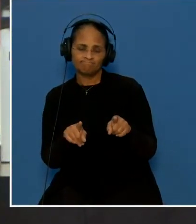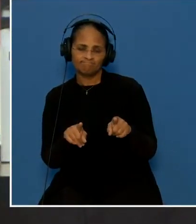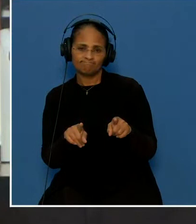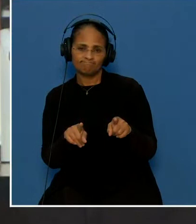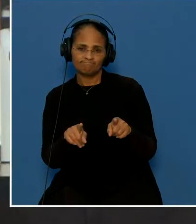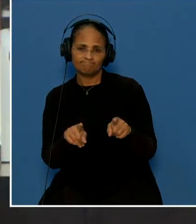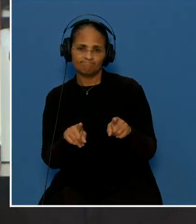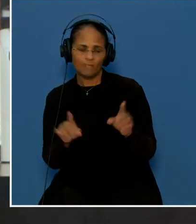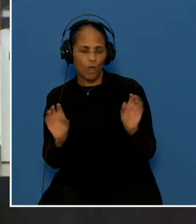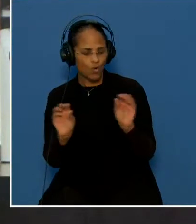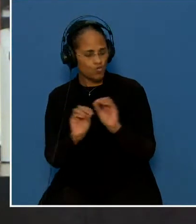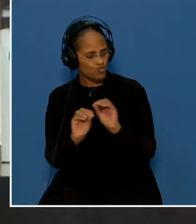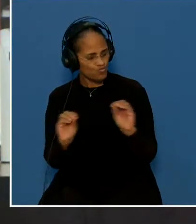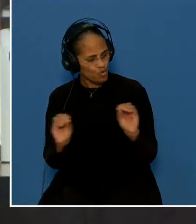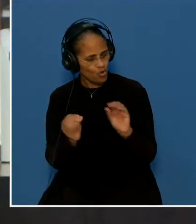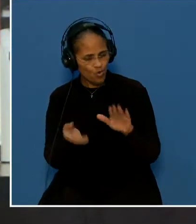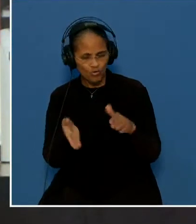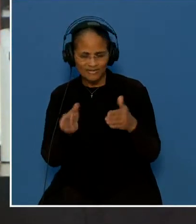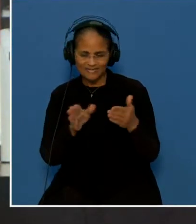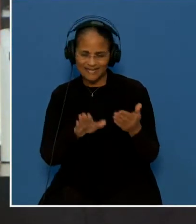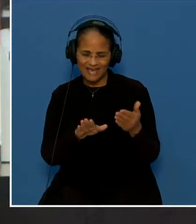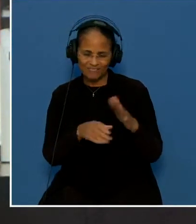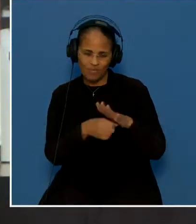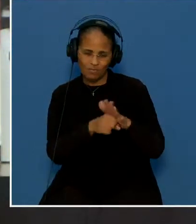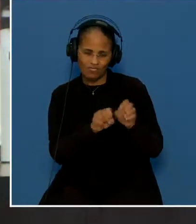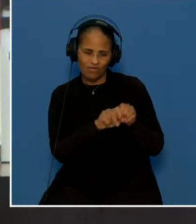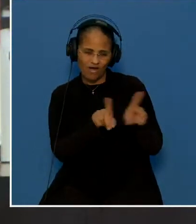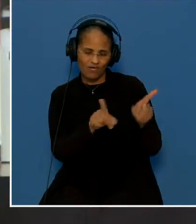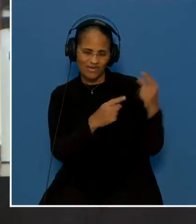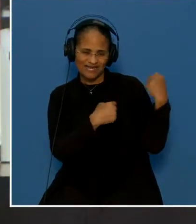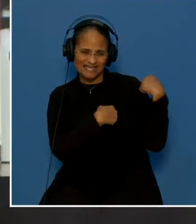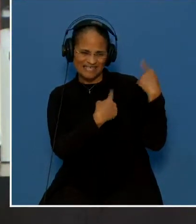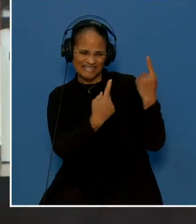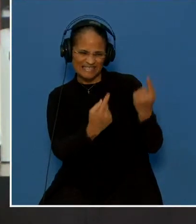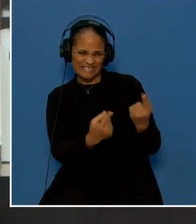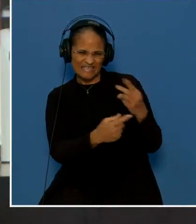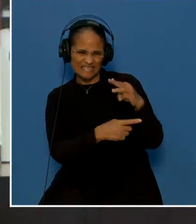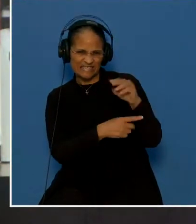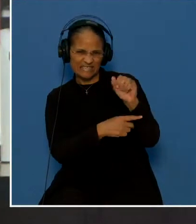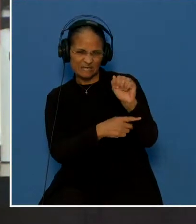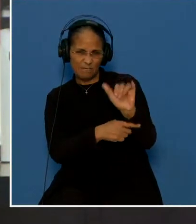No deaths from the virus since May.